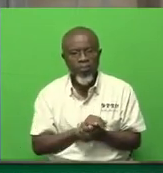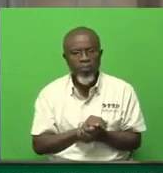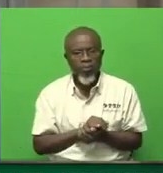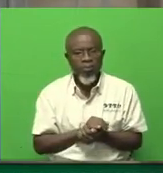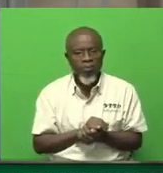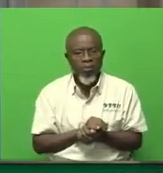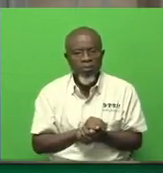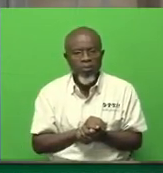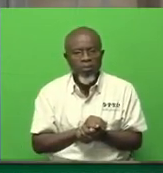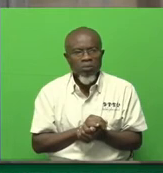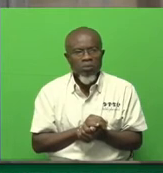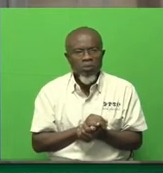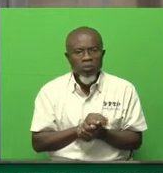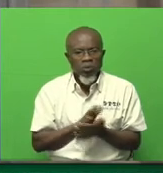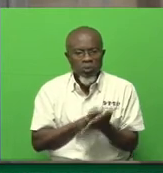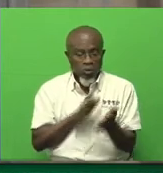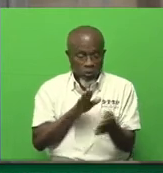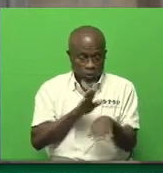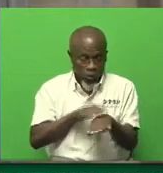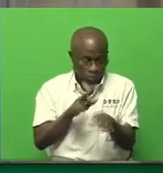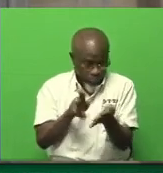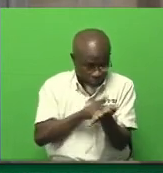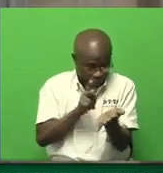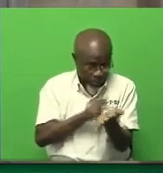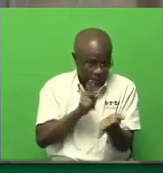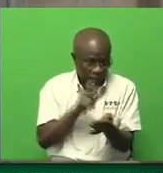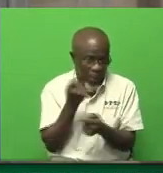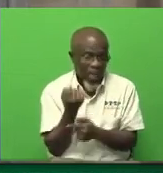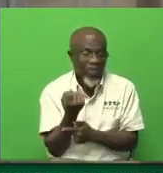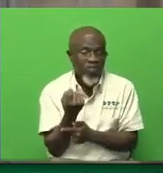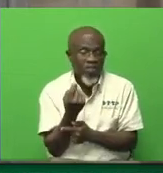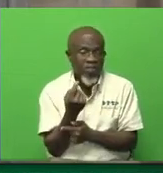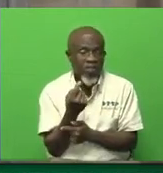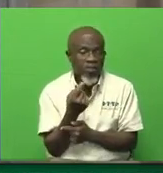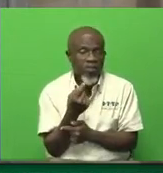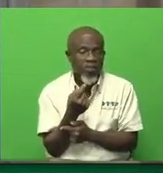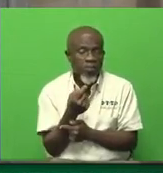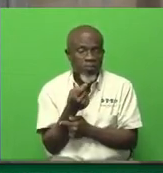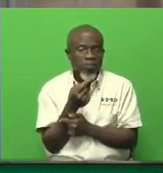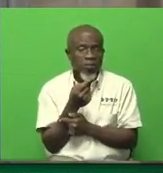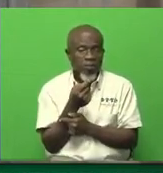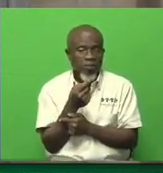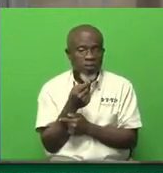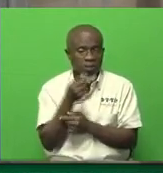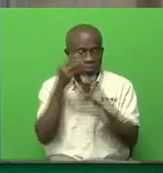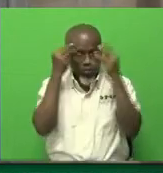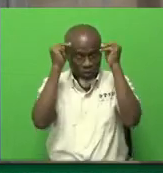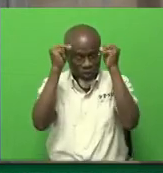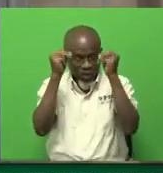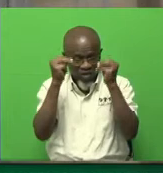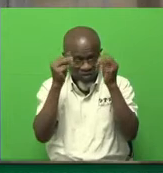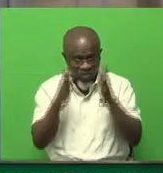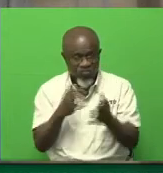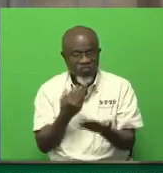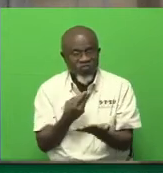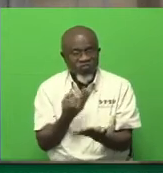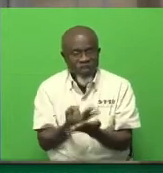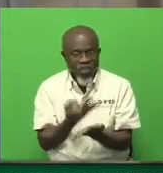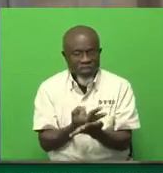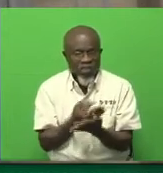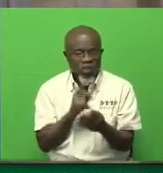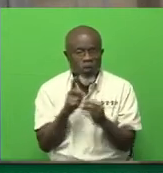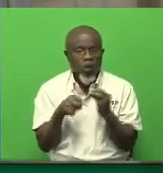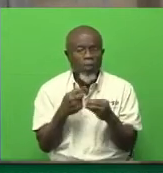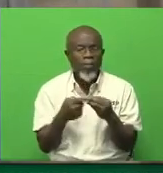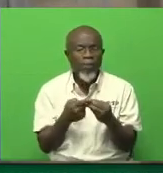on page um 11 the Minister of Finance spoke about the awkward Trend and confirmed covid-19 cases but